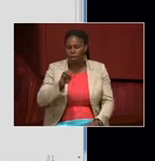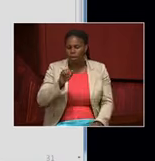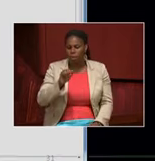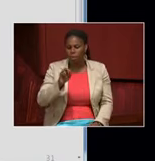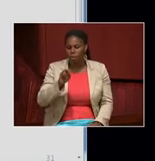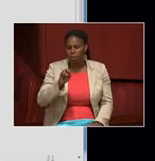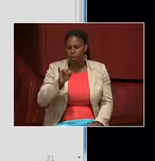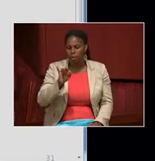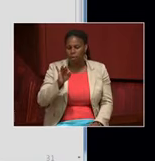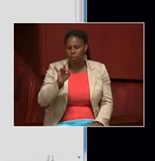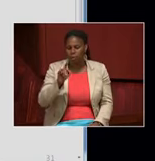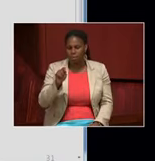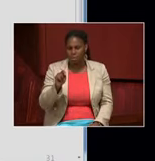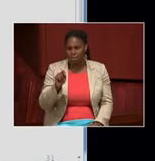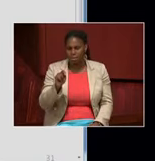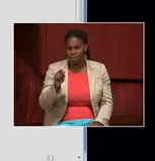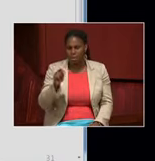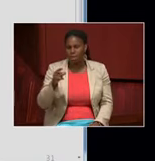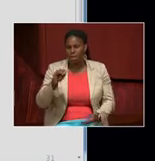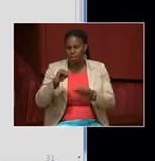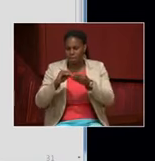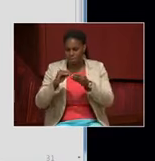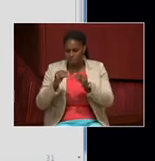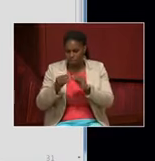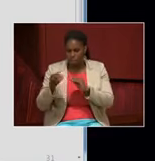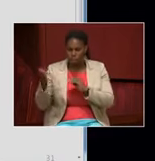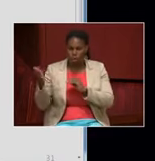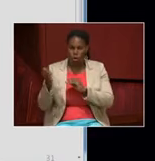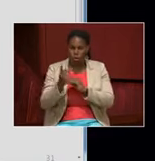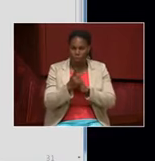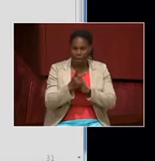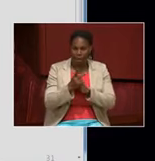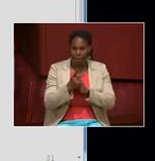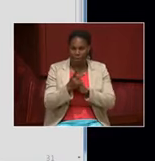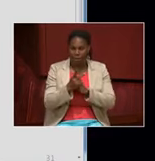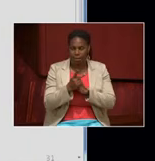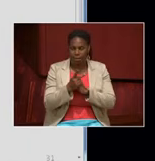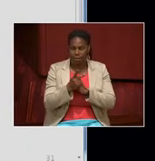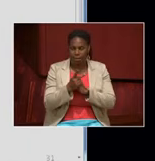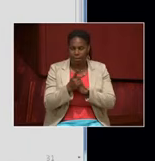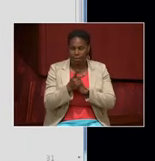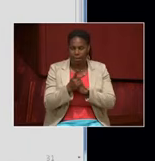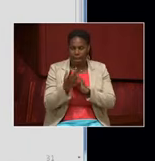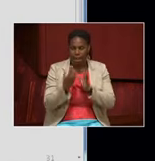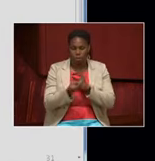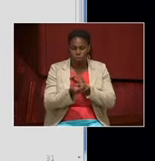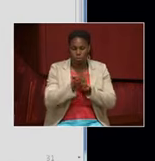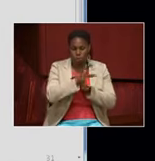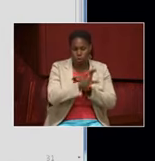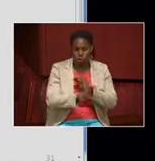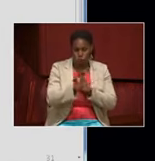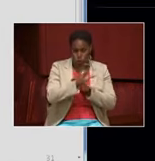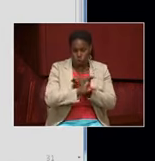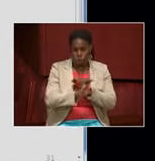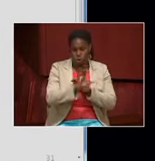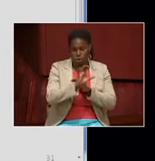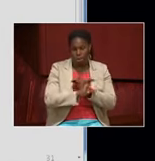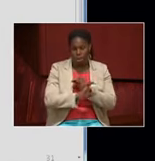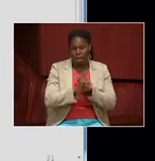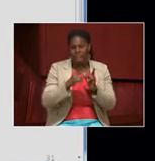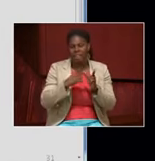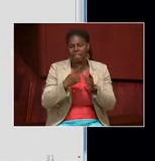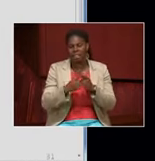data file, write that number down, and go back out of the search, and then